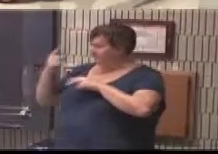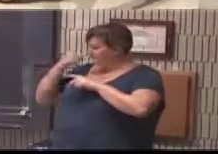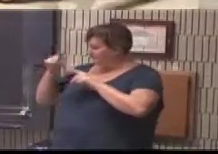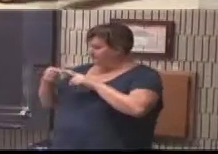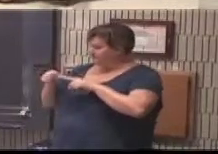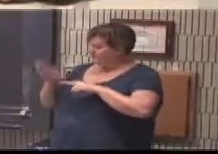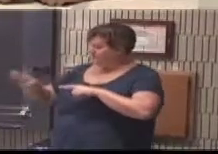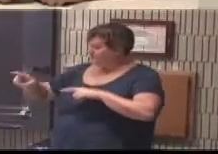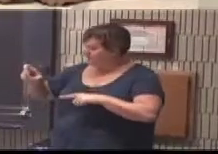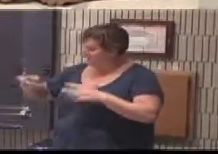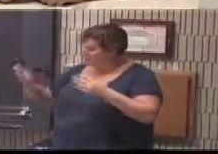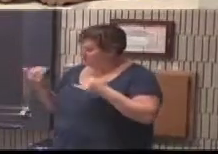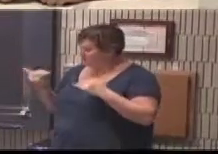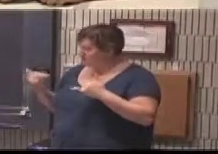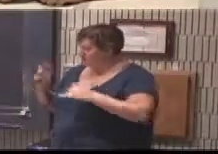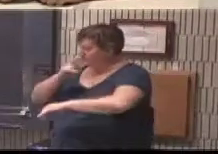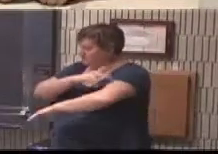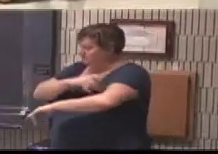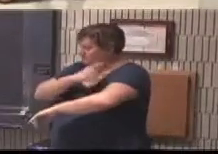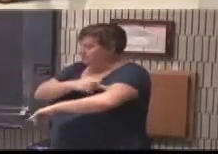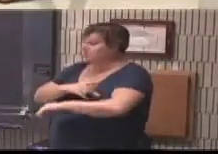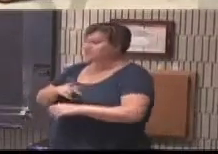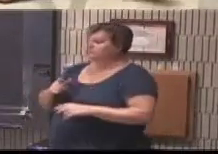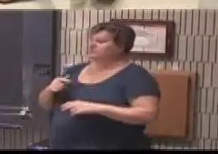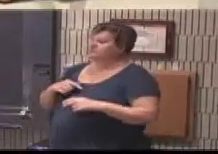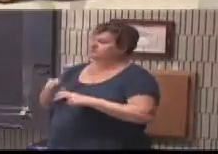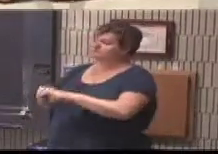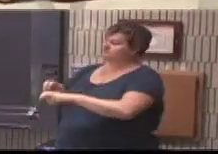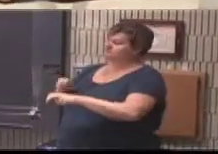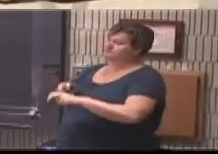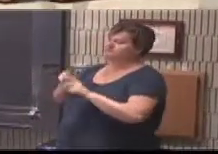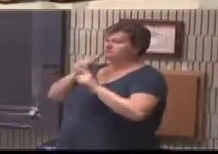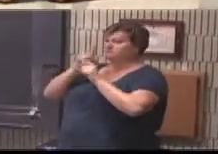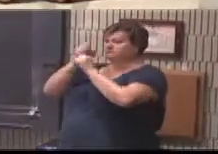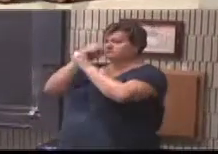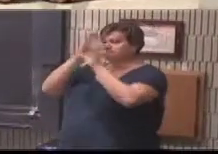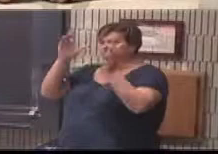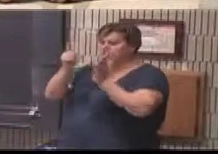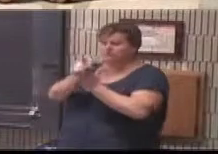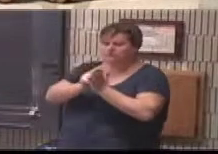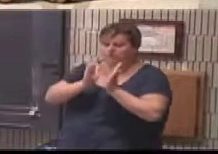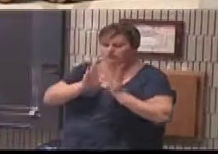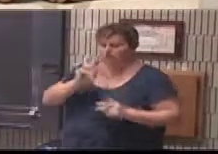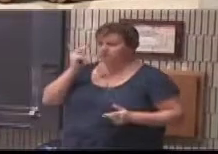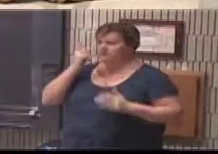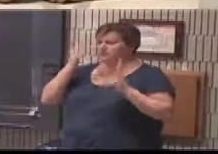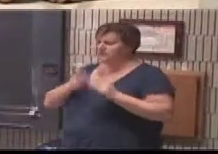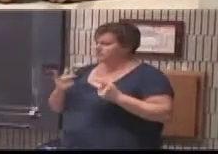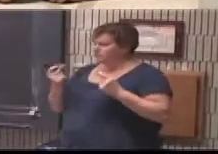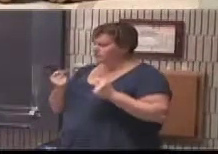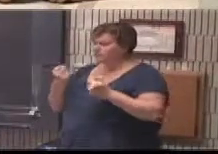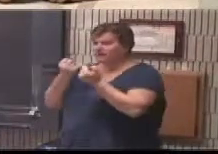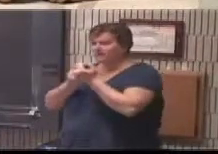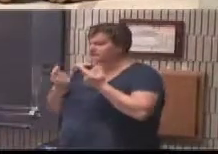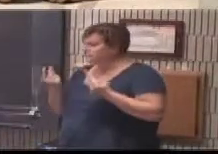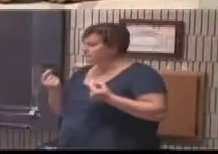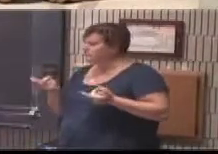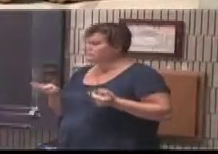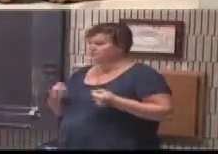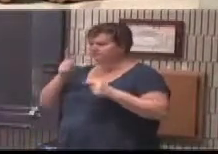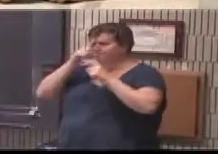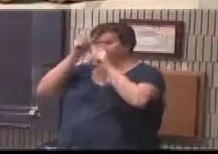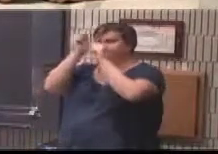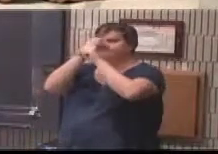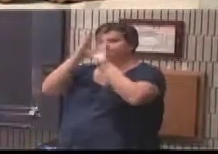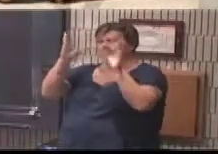about just what that individual needed, to looking back at the whole picture of what are lawyers doing, what are politicians doing, what are advocates doing. And